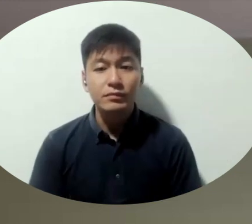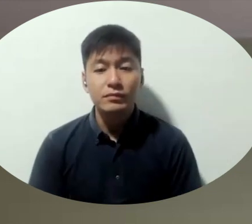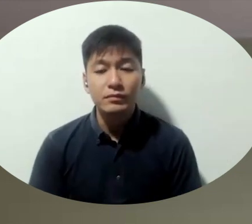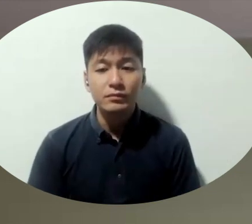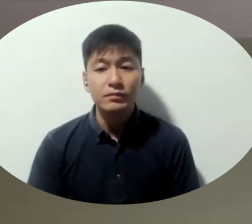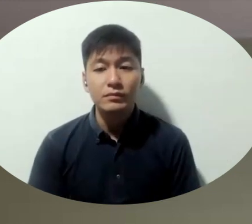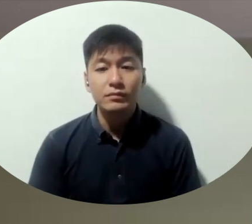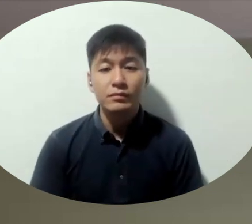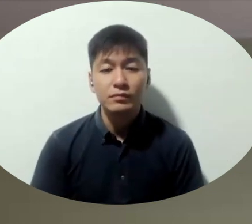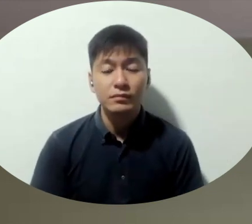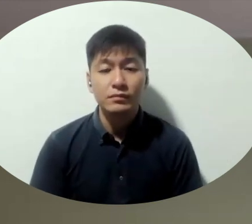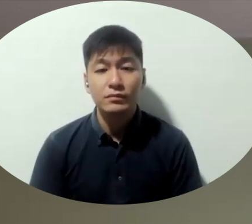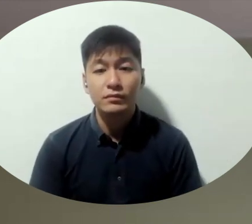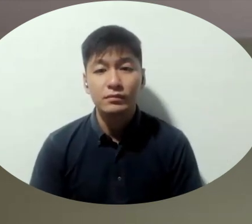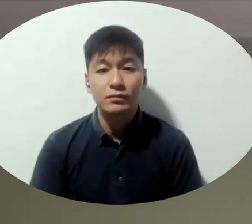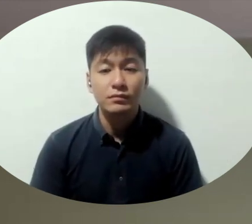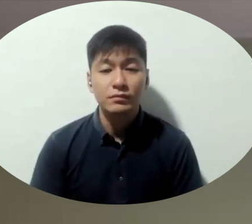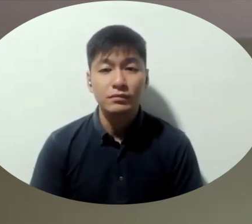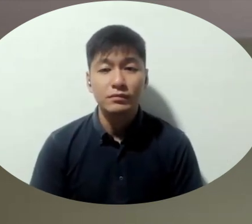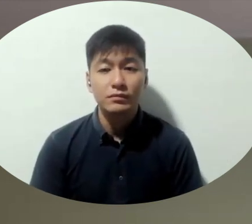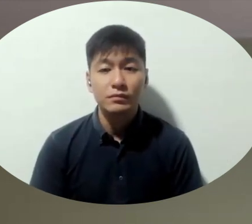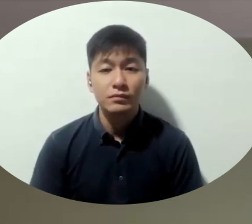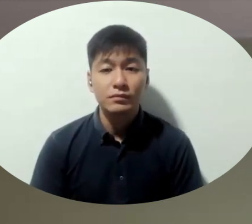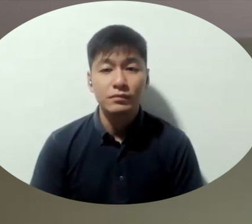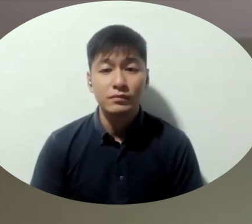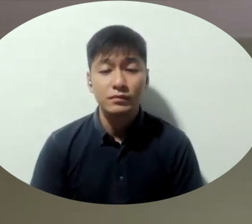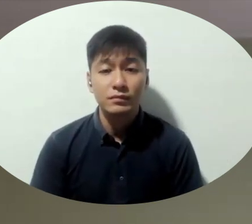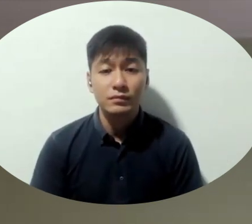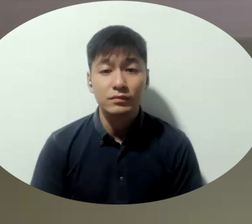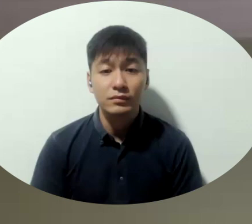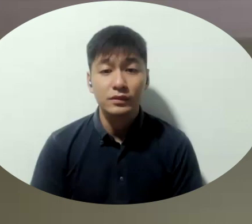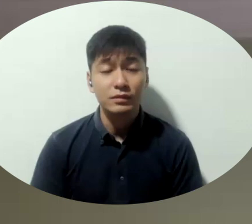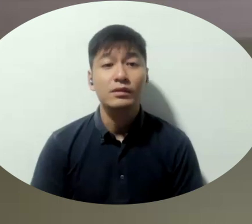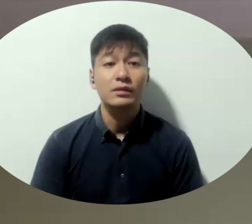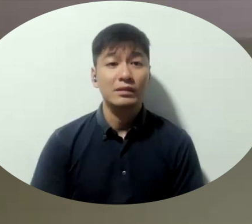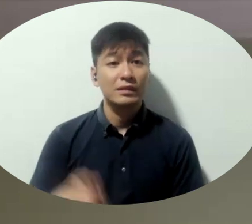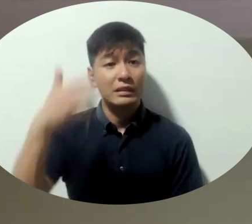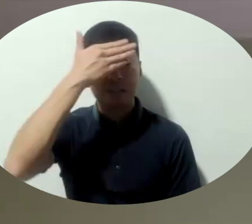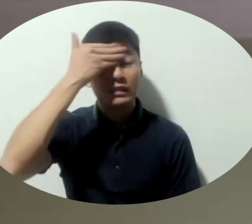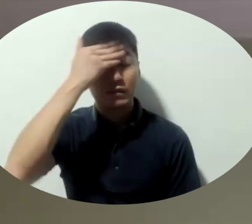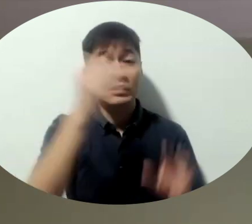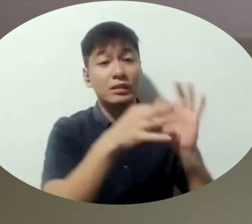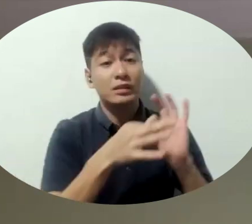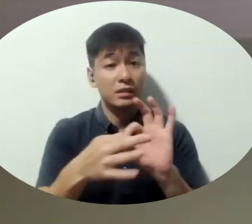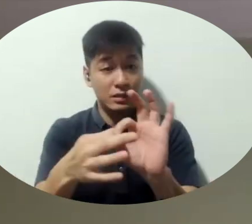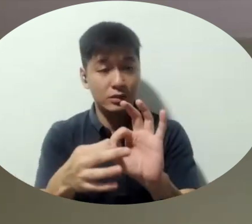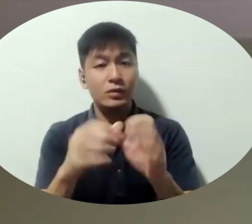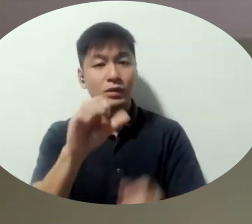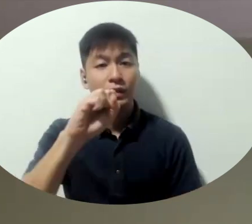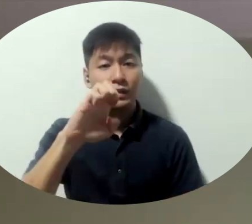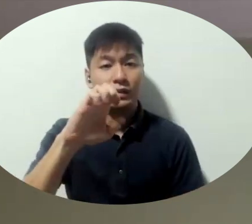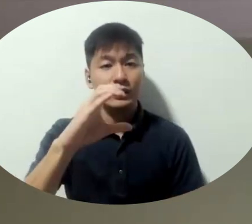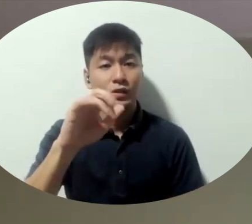country, we're talking about national security issues. We're talking about economic impact in entire countries. So this idea that we